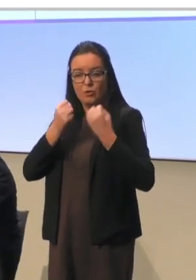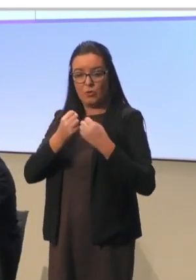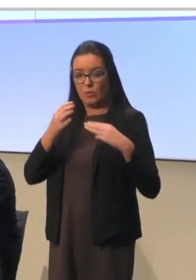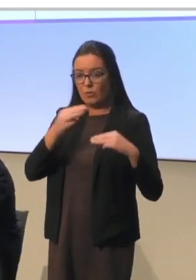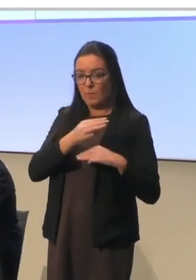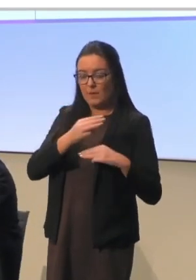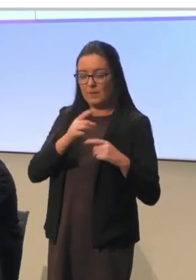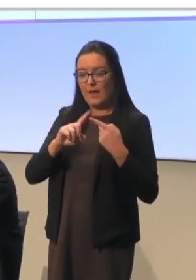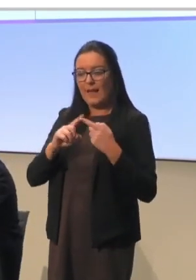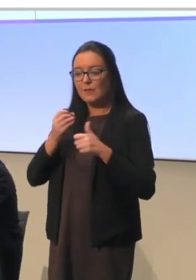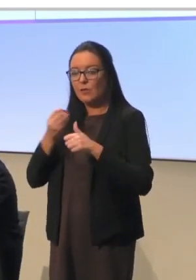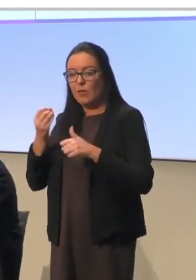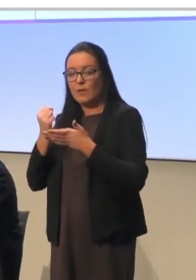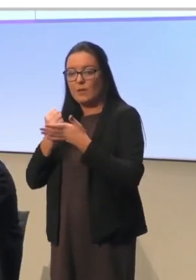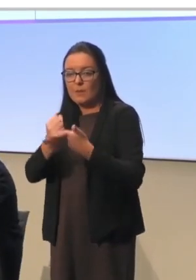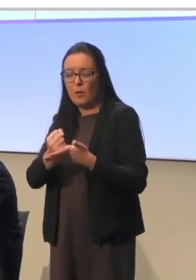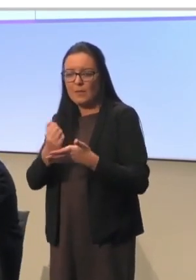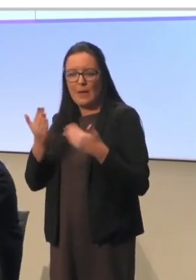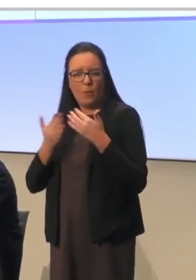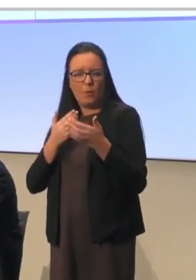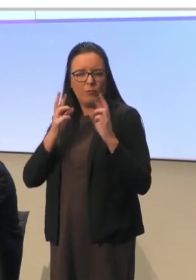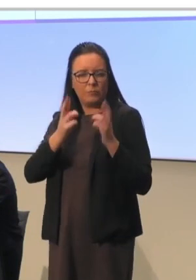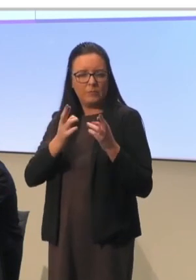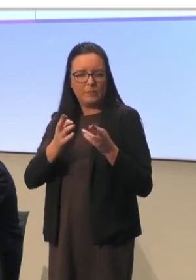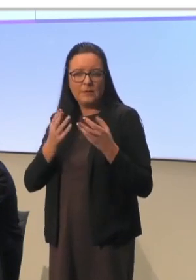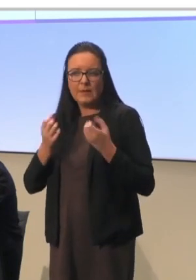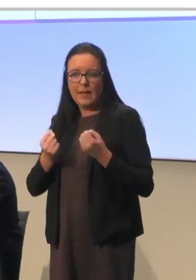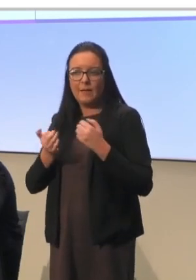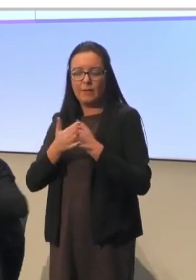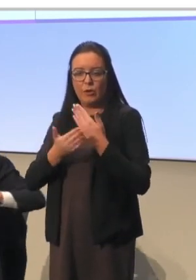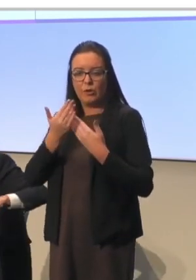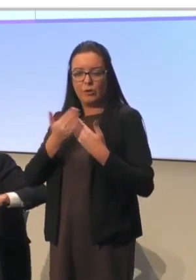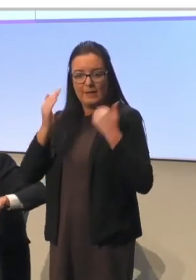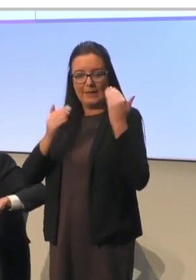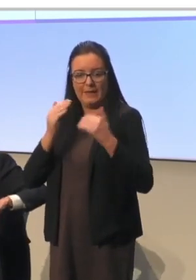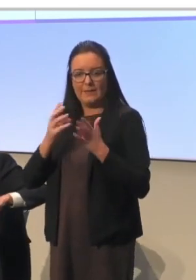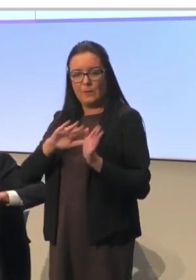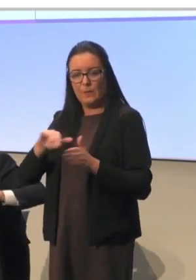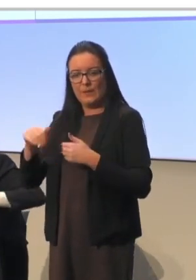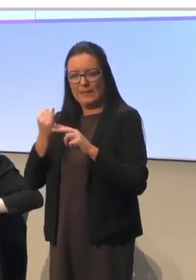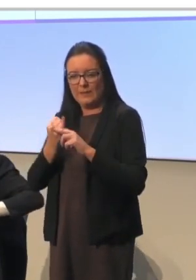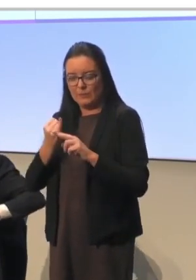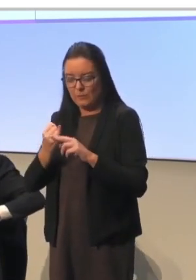a huge lack of information on entitlements and how to access them for the young adults when they leave school.